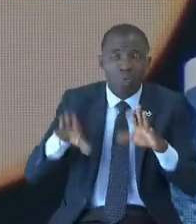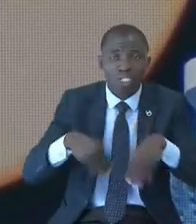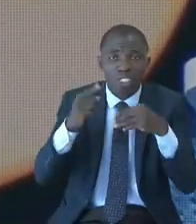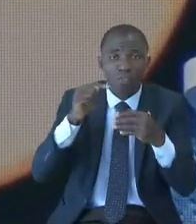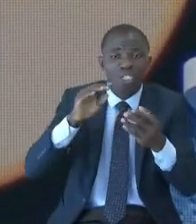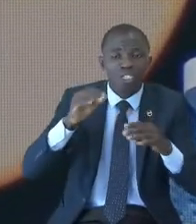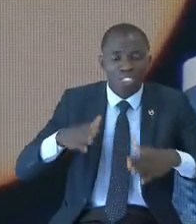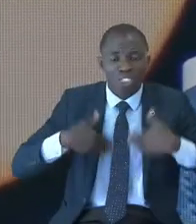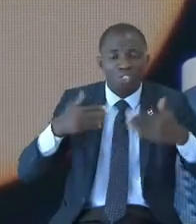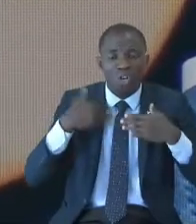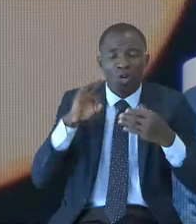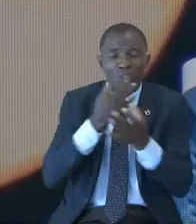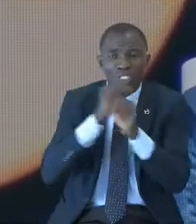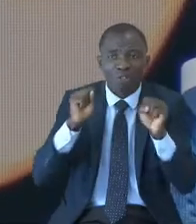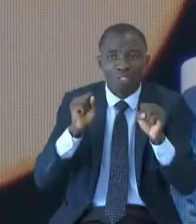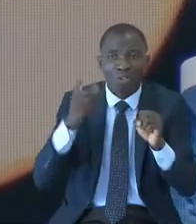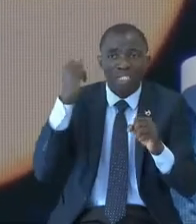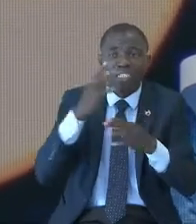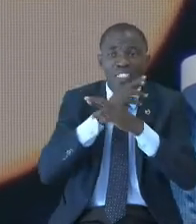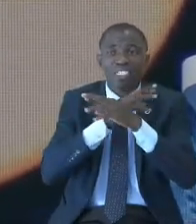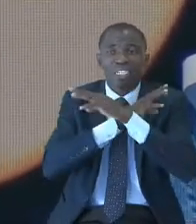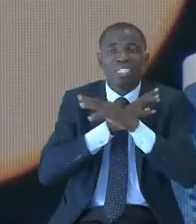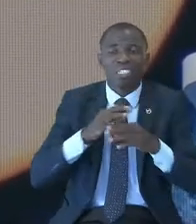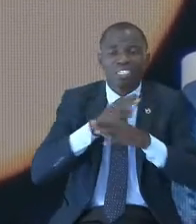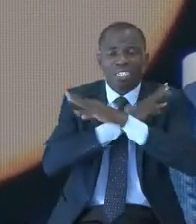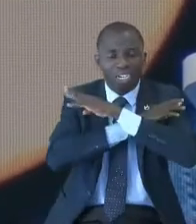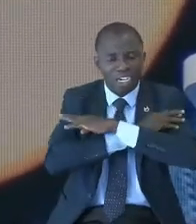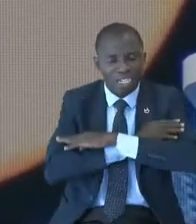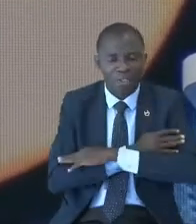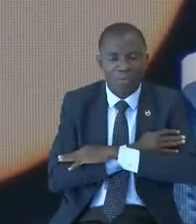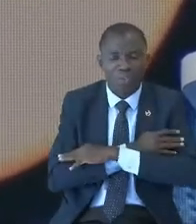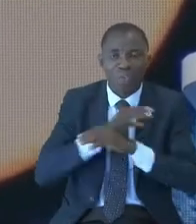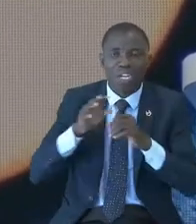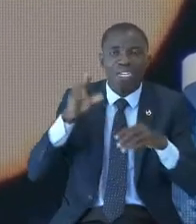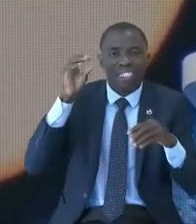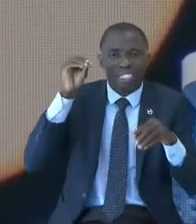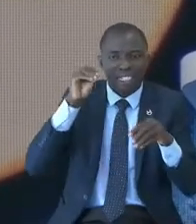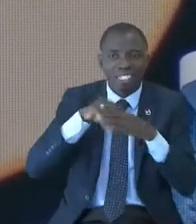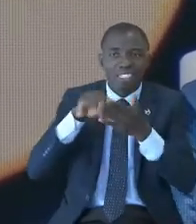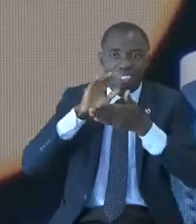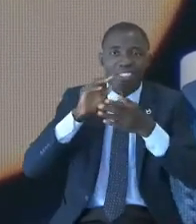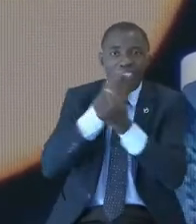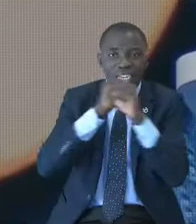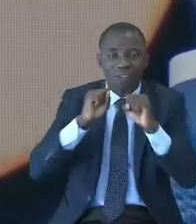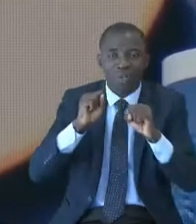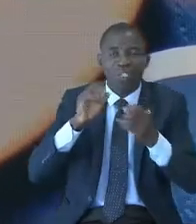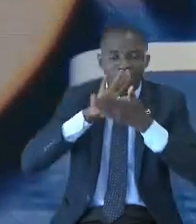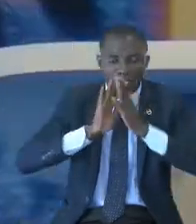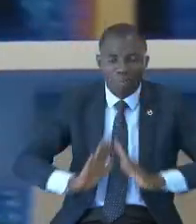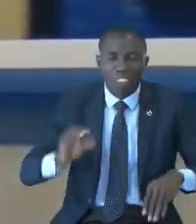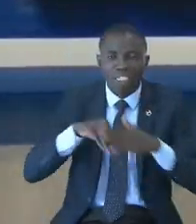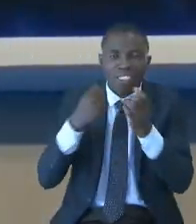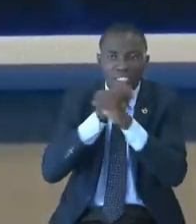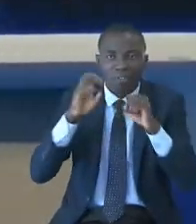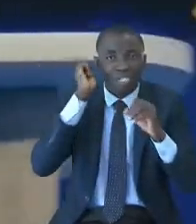of salvation. The rest, restfulness in salvation. The peace in salvation. Heads